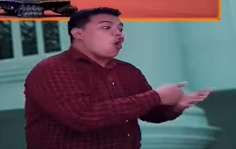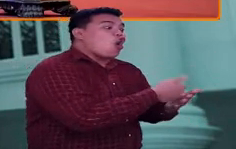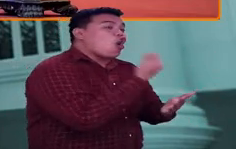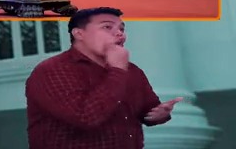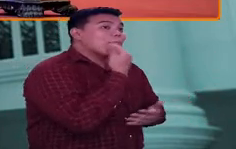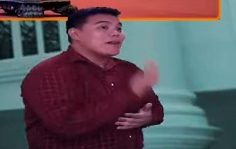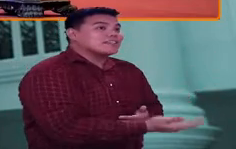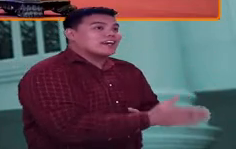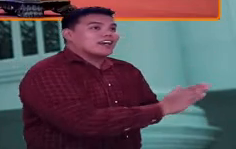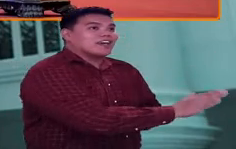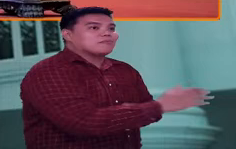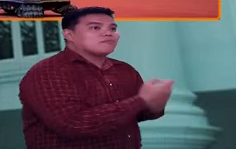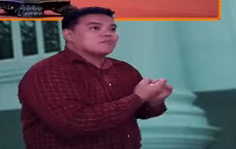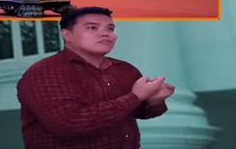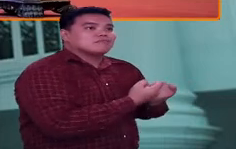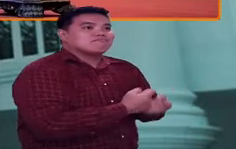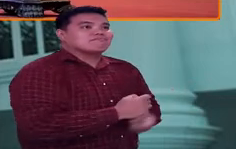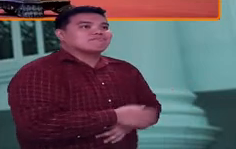casket.